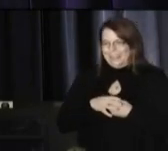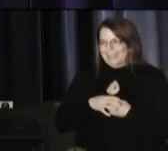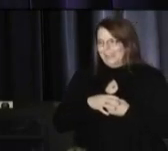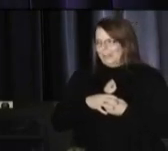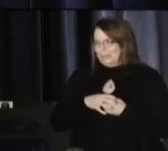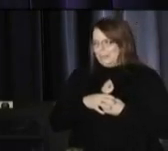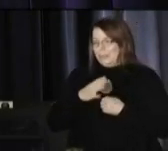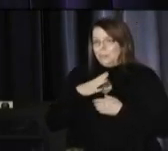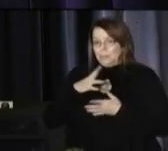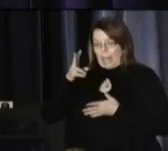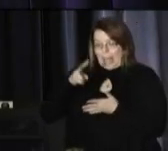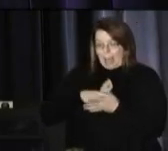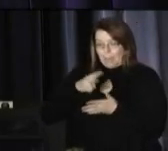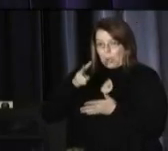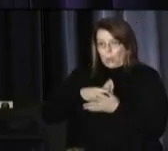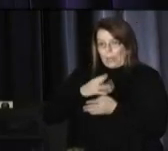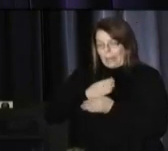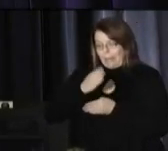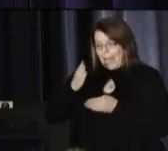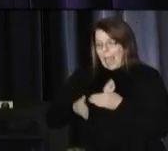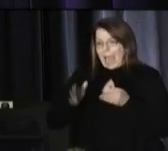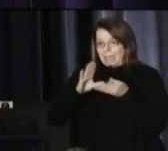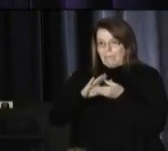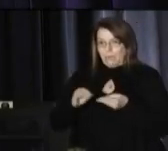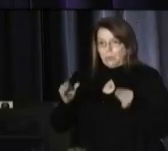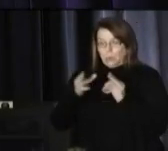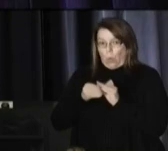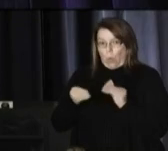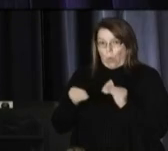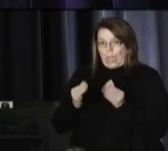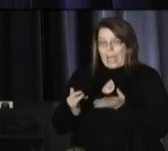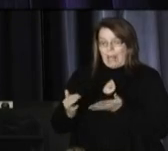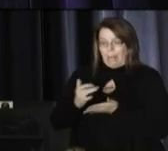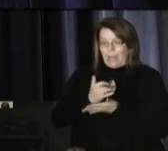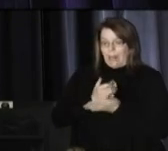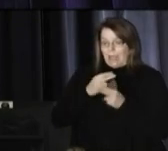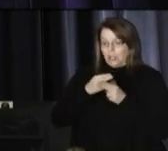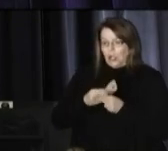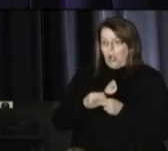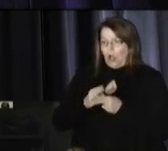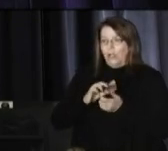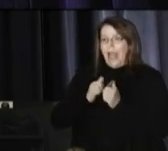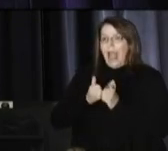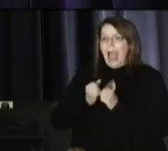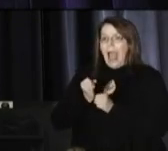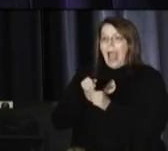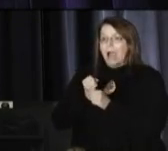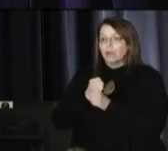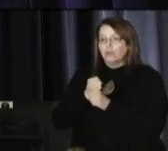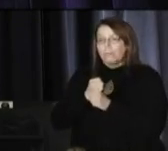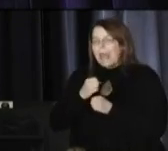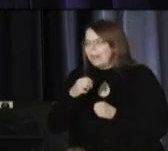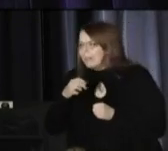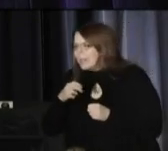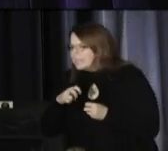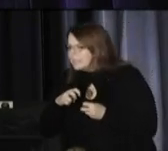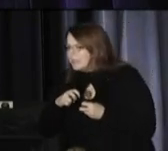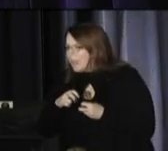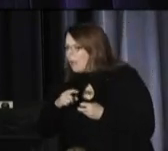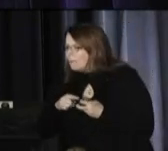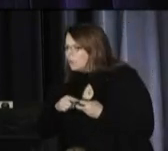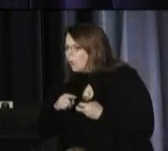I'm gonna read the end of a story in the collection called How to Make Love to a Physicist.